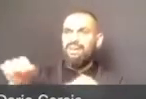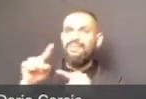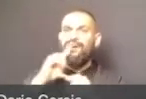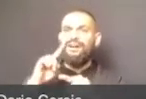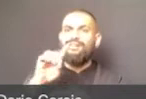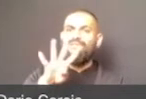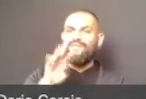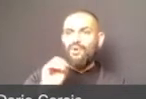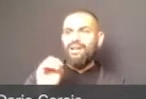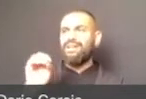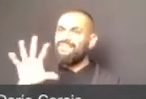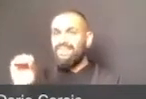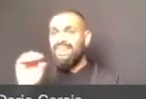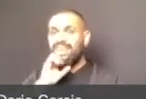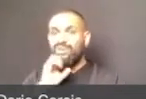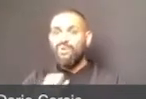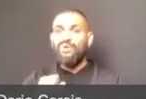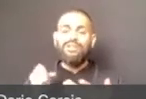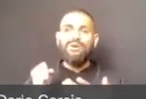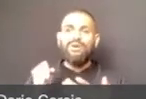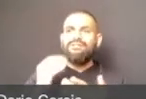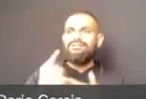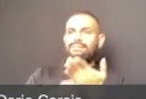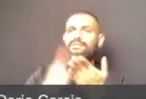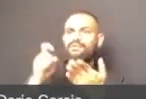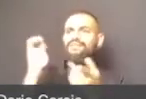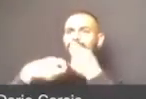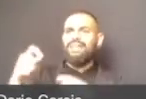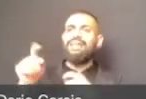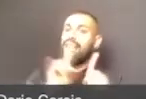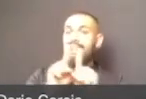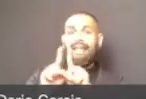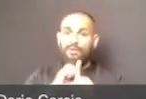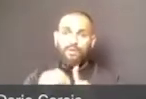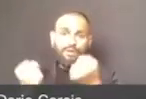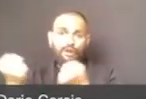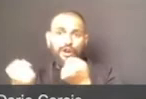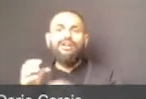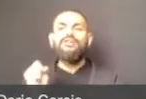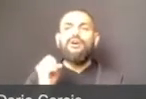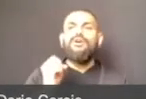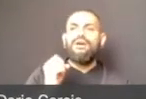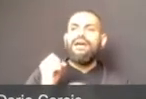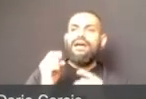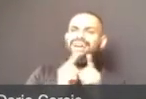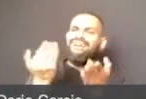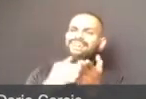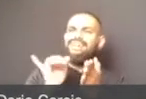that gets aged, you've got to replace it. The smart thing to do is replace it with what we think is the most